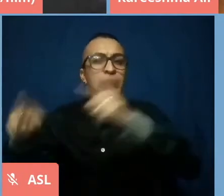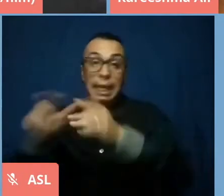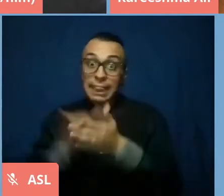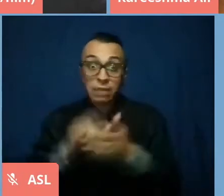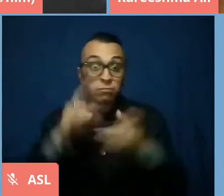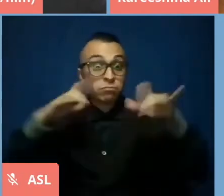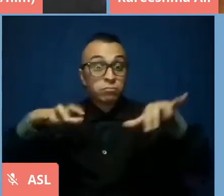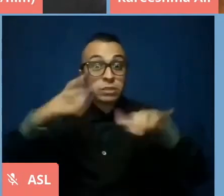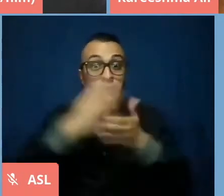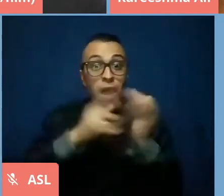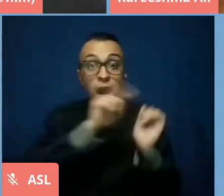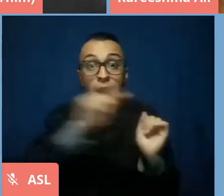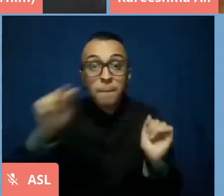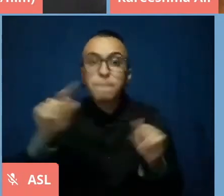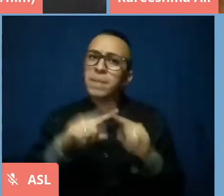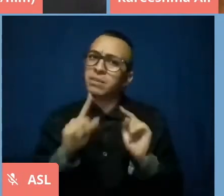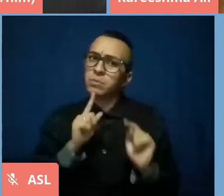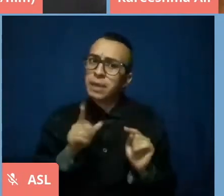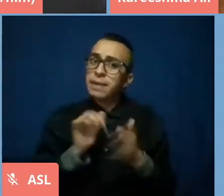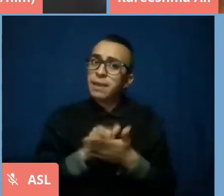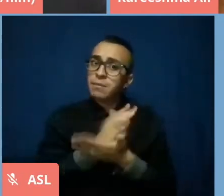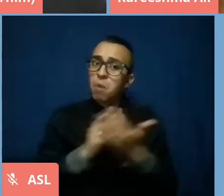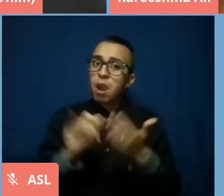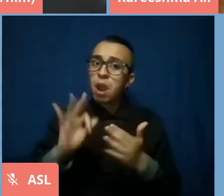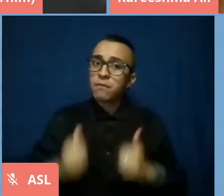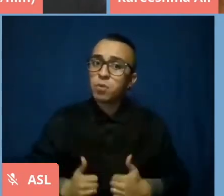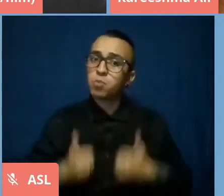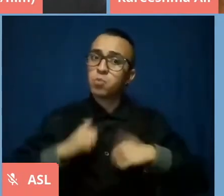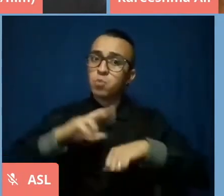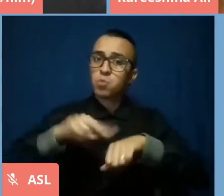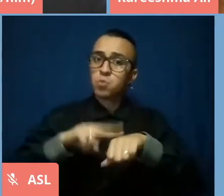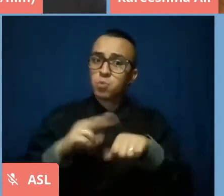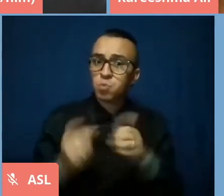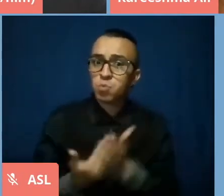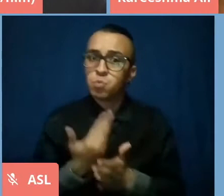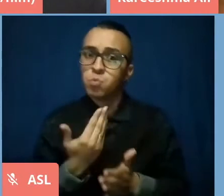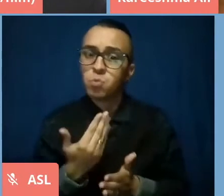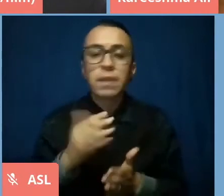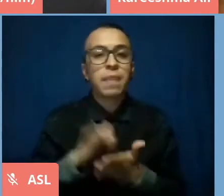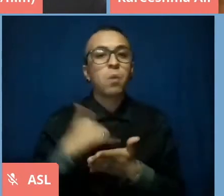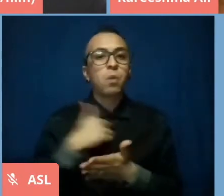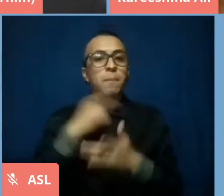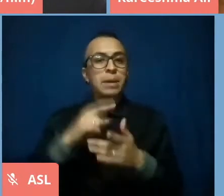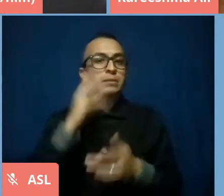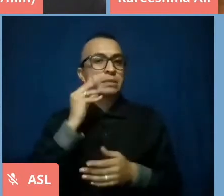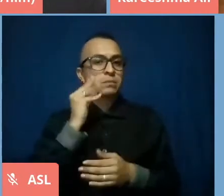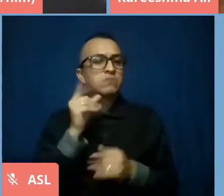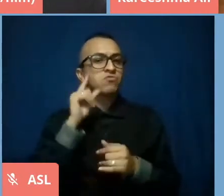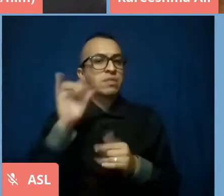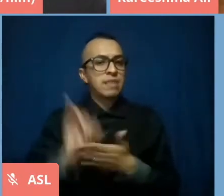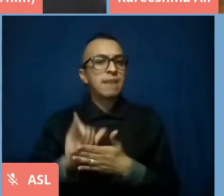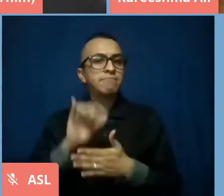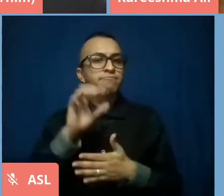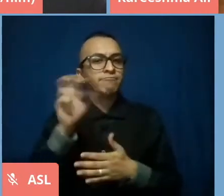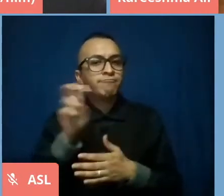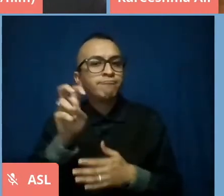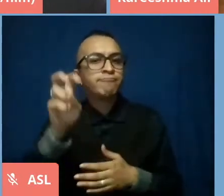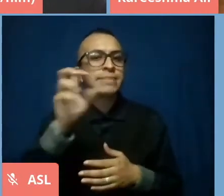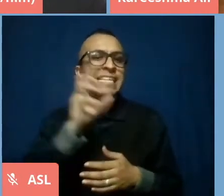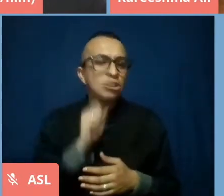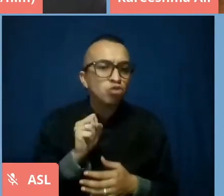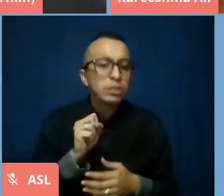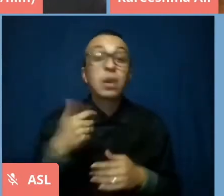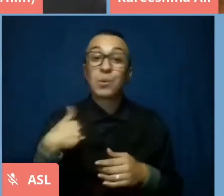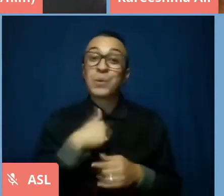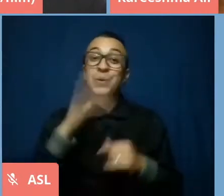people, but I think actually is part of the new norm that we need to plan for, is the journey of aging. We are going to open to questions in